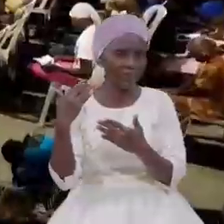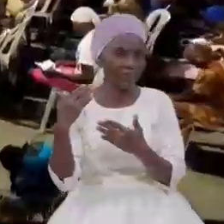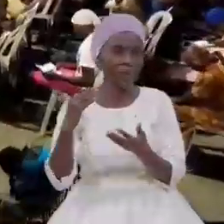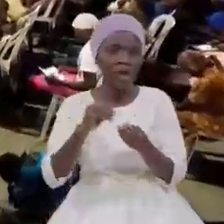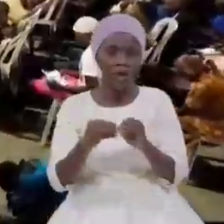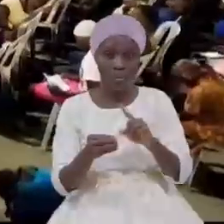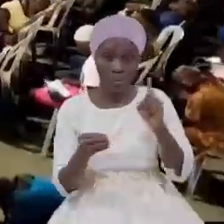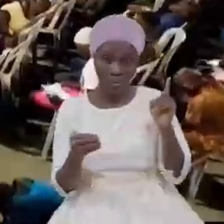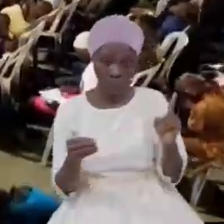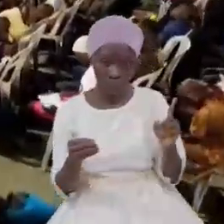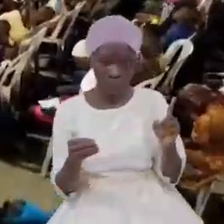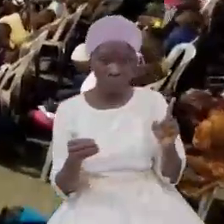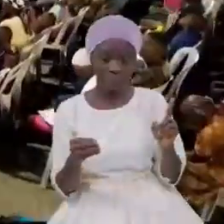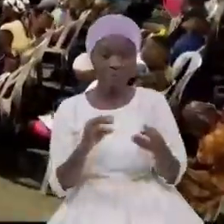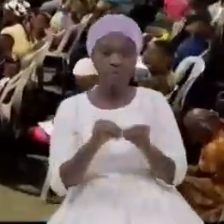number one.